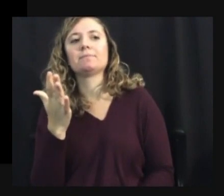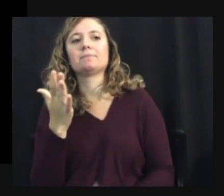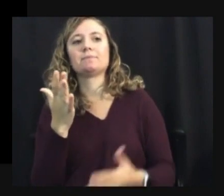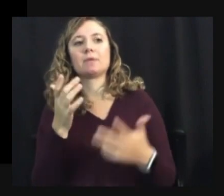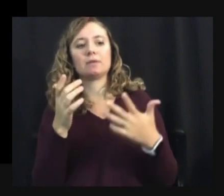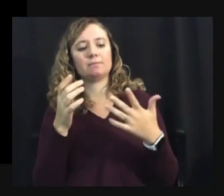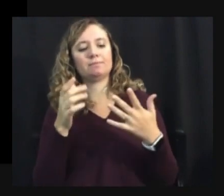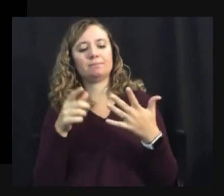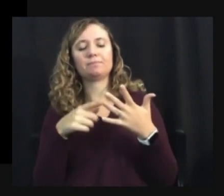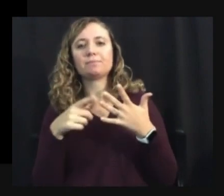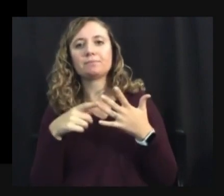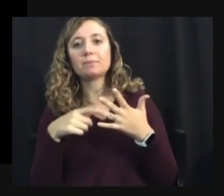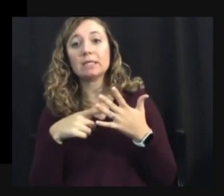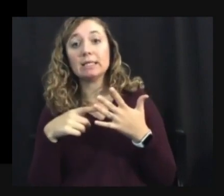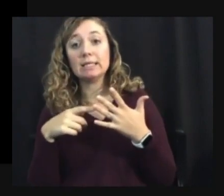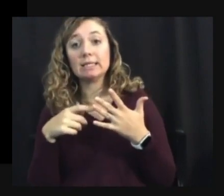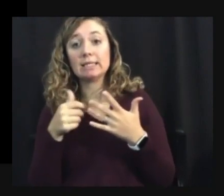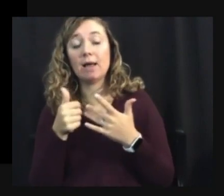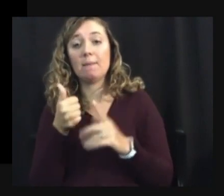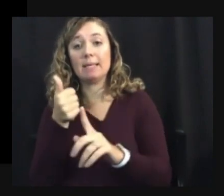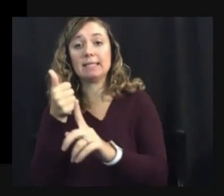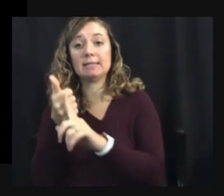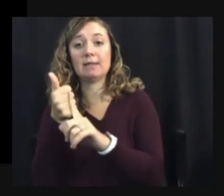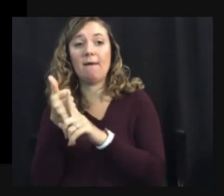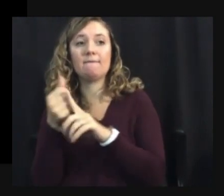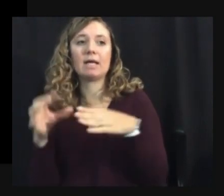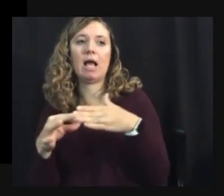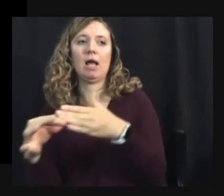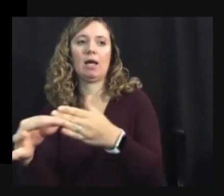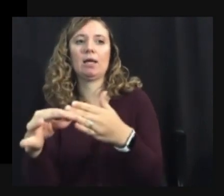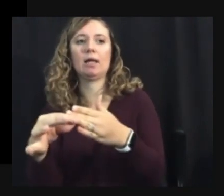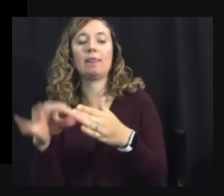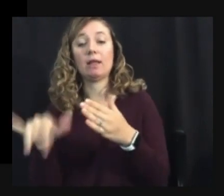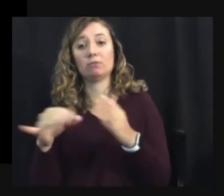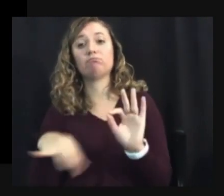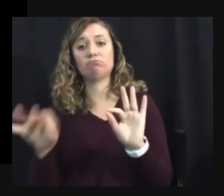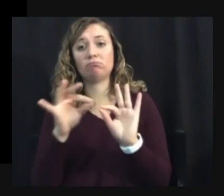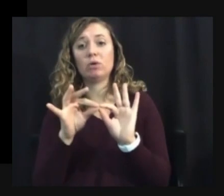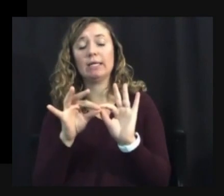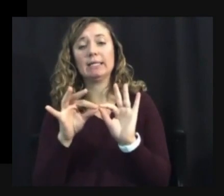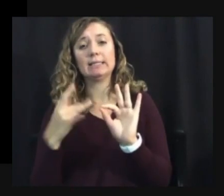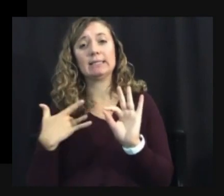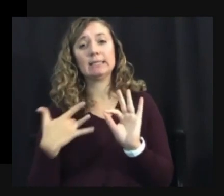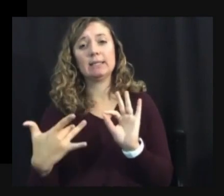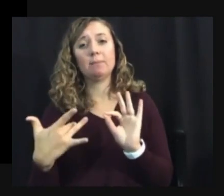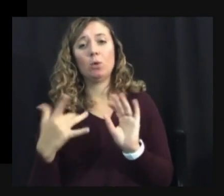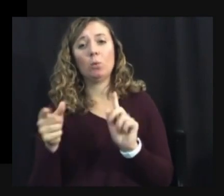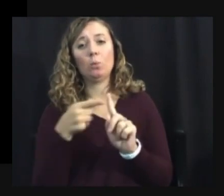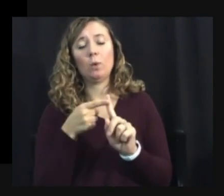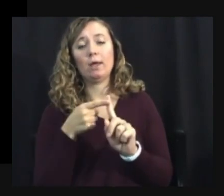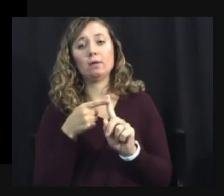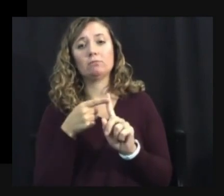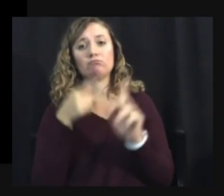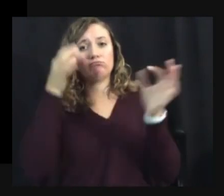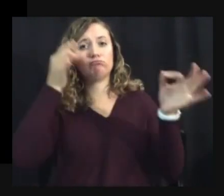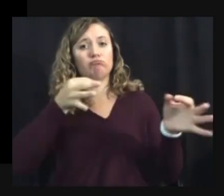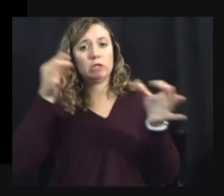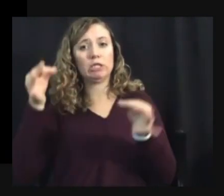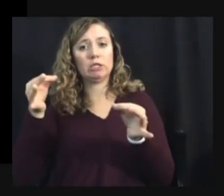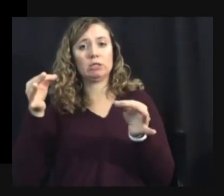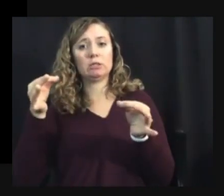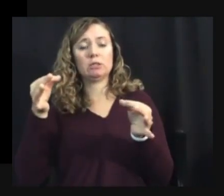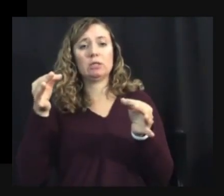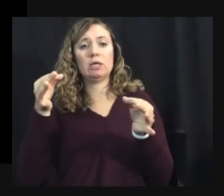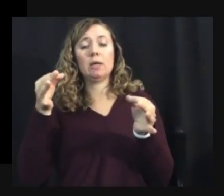Self-guiding, this is an important one. So typically when we make decisions, if it's